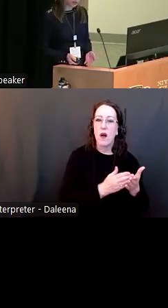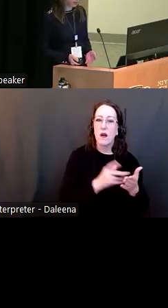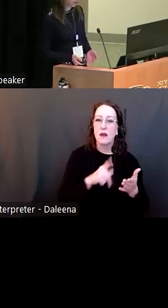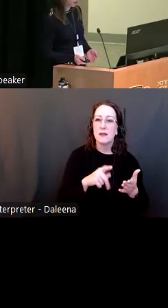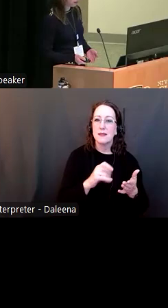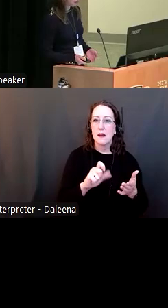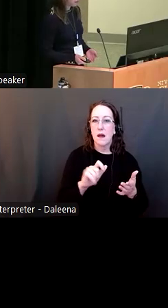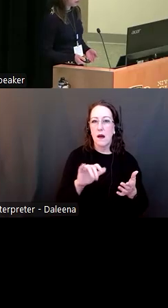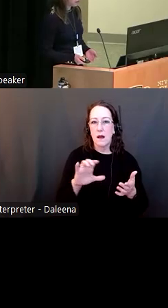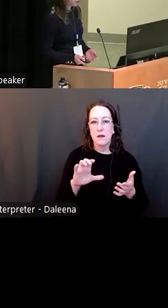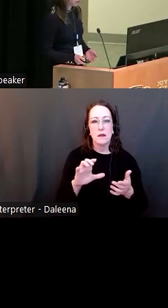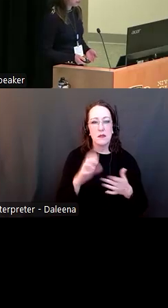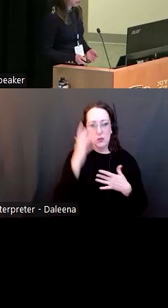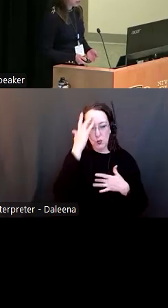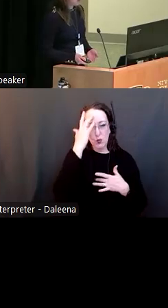disorders.